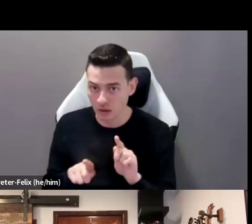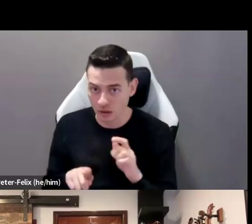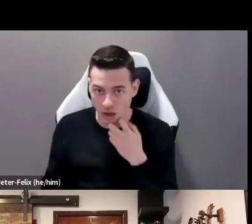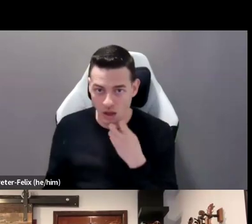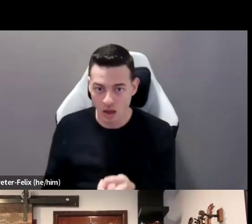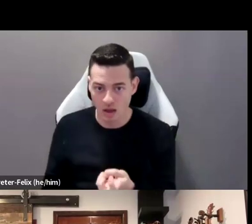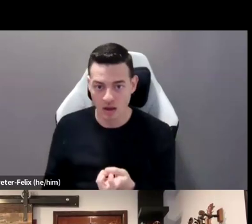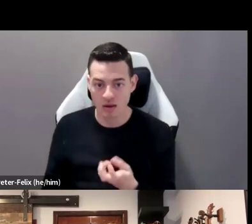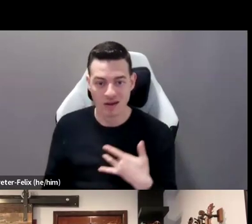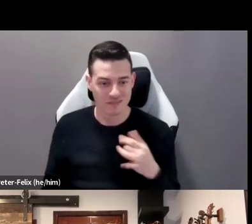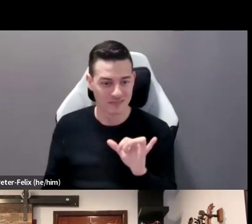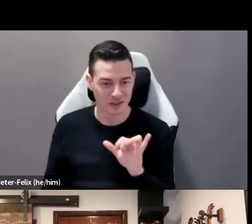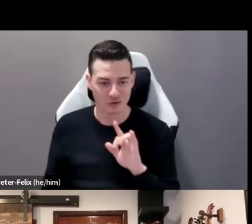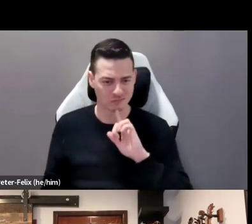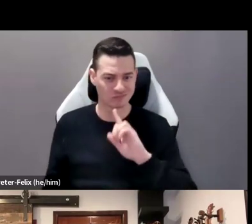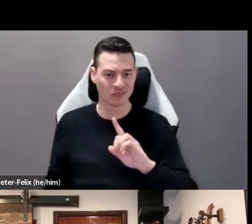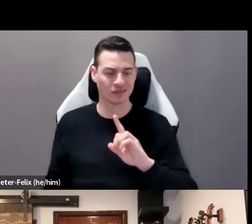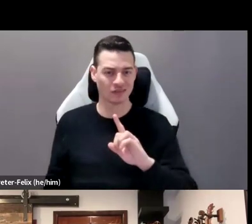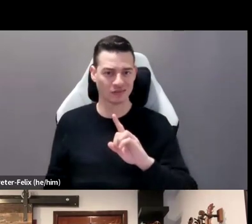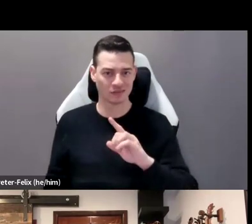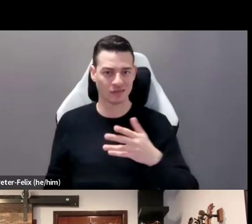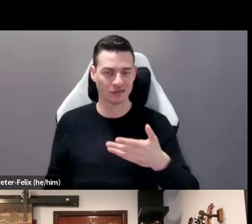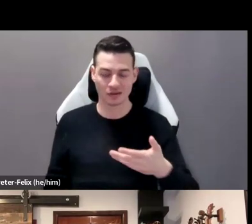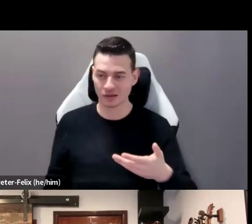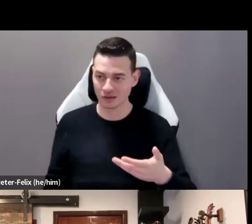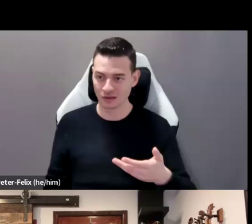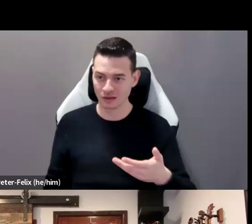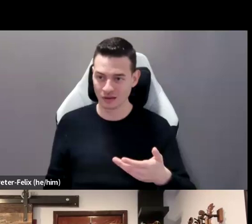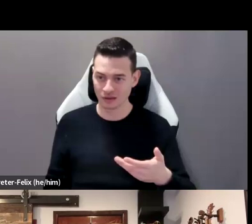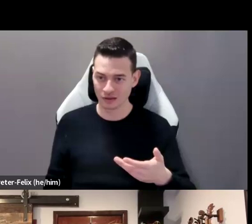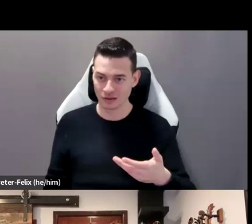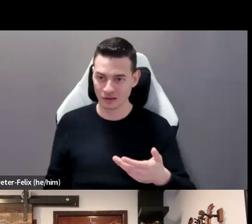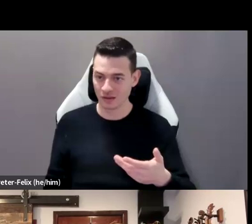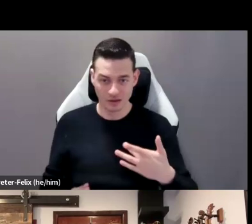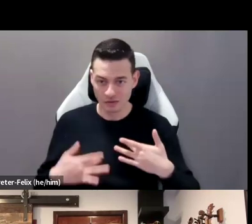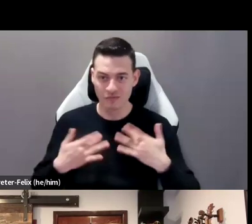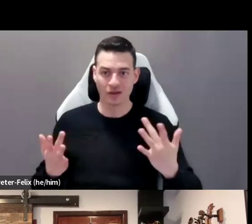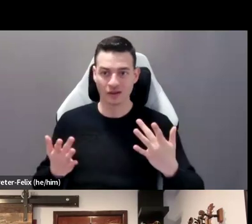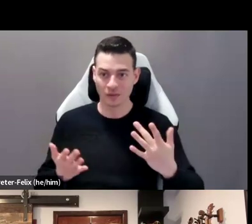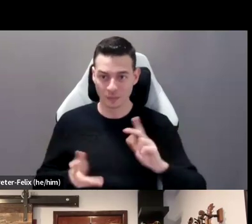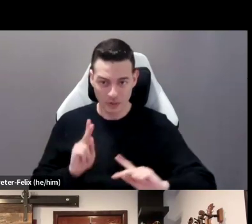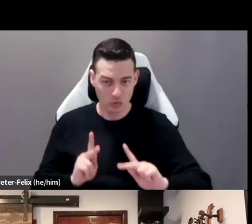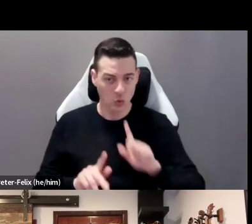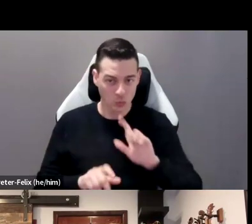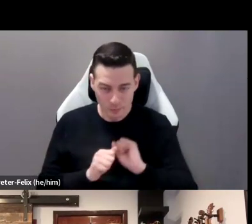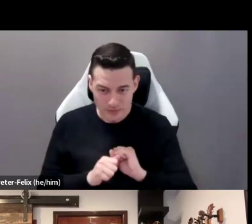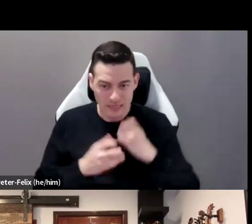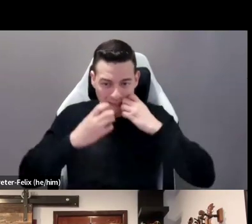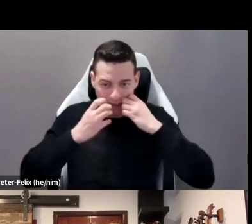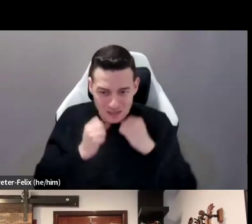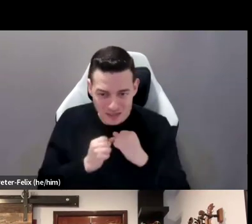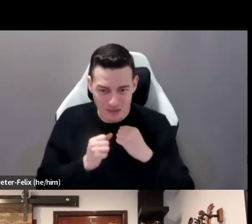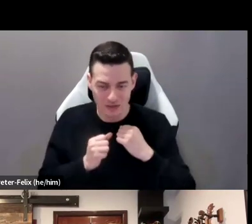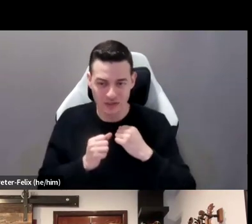like a real, like, it felt like there was intention put into it. And that made me